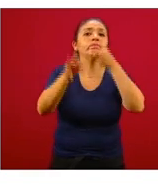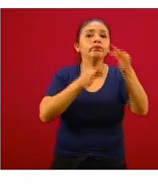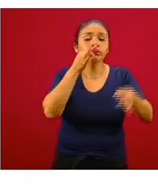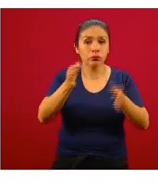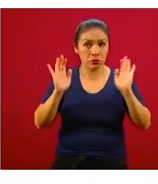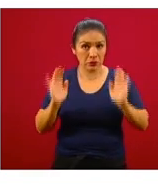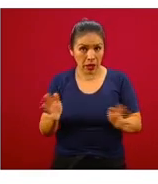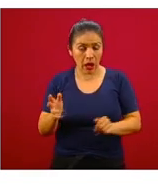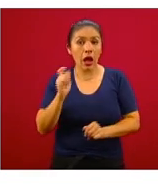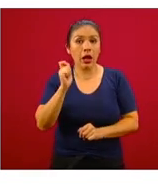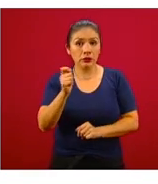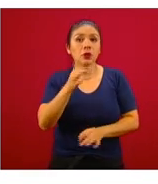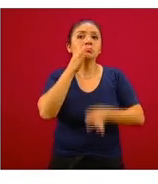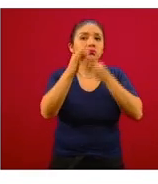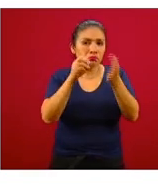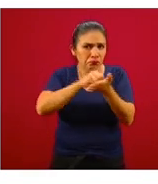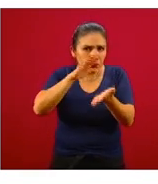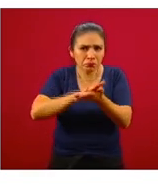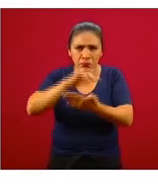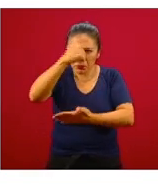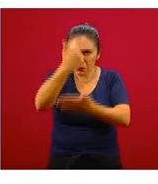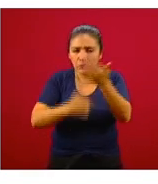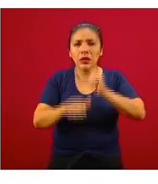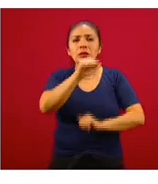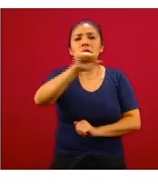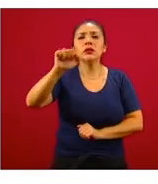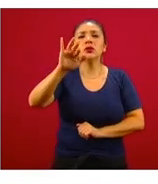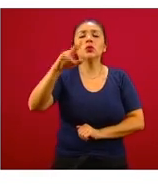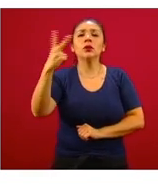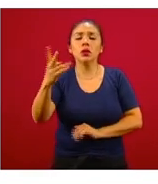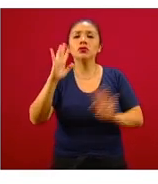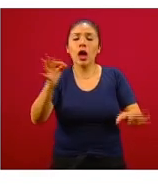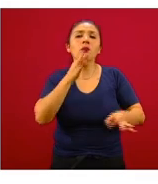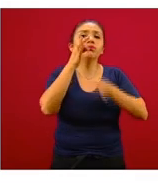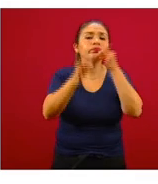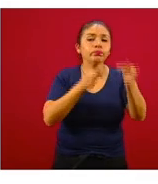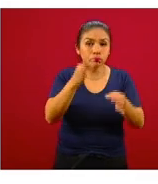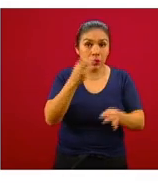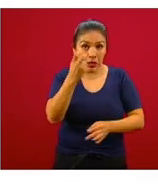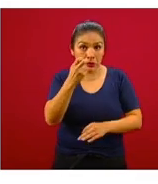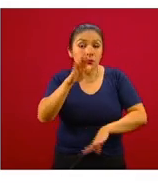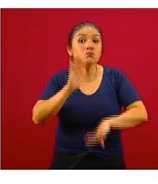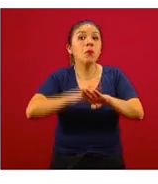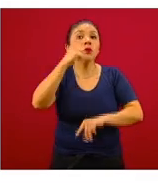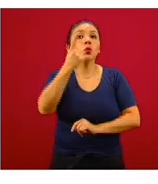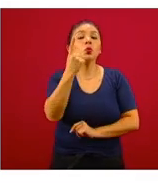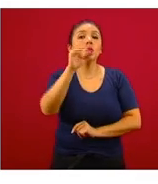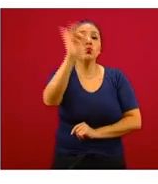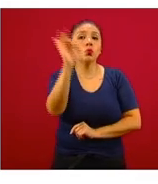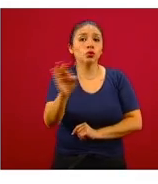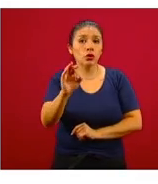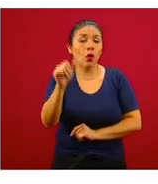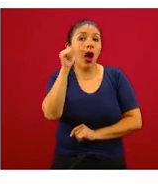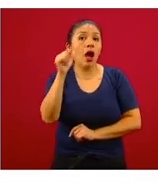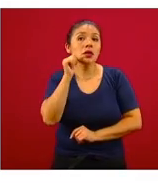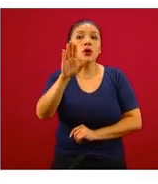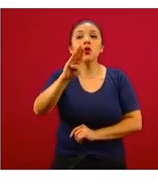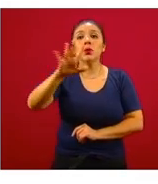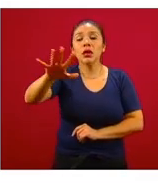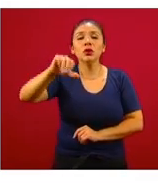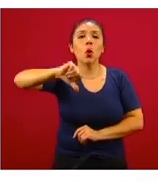6,471 that are currently being used, that are occupied by patients. So we're talking about an occupancy rate of